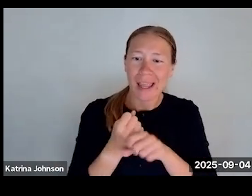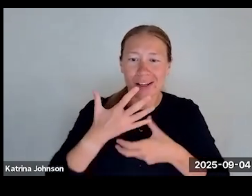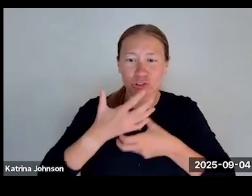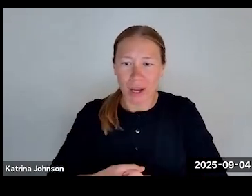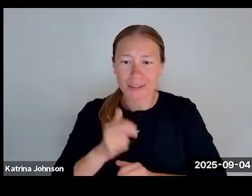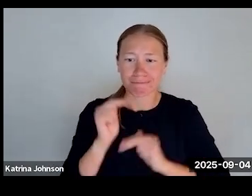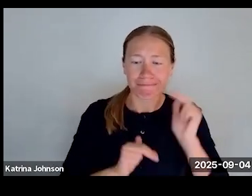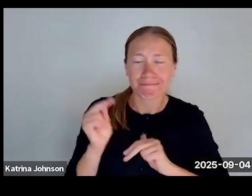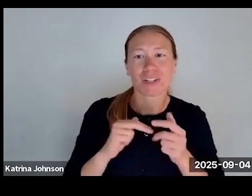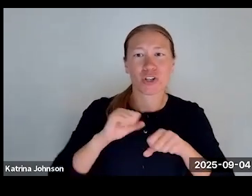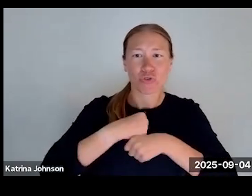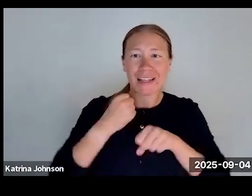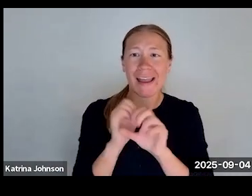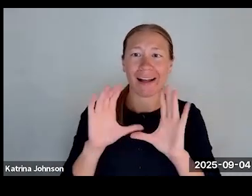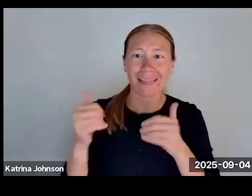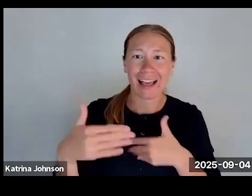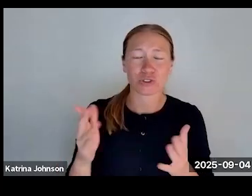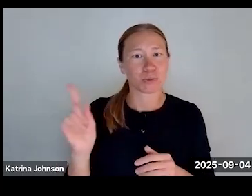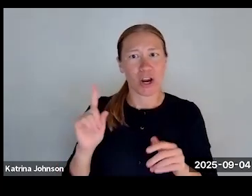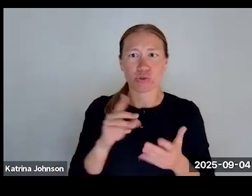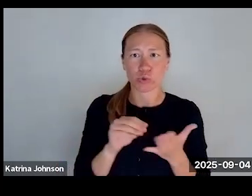disclosure feels safe for students.